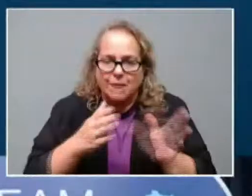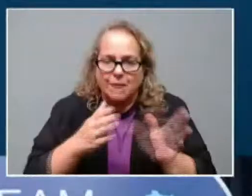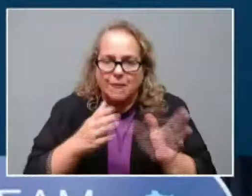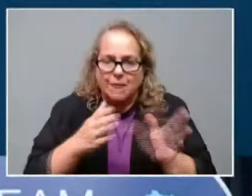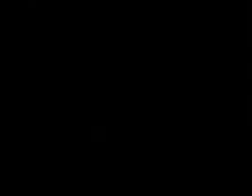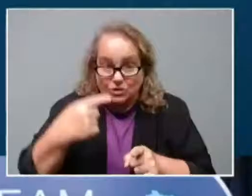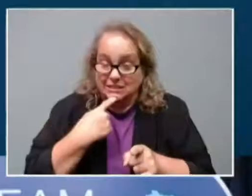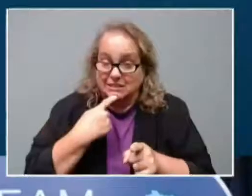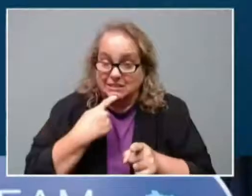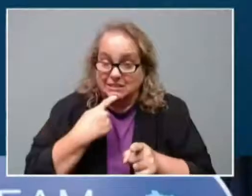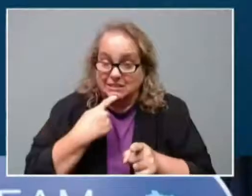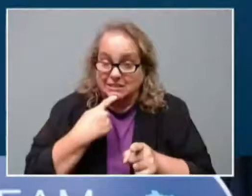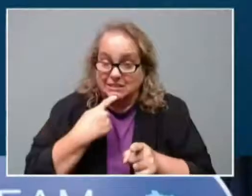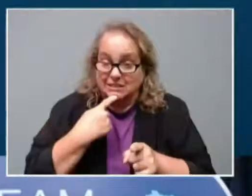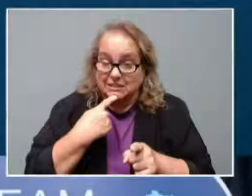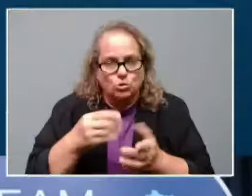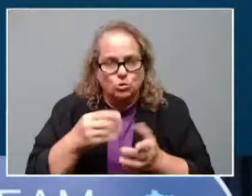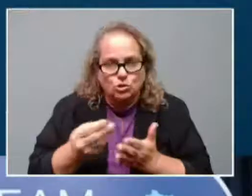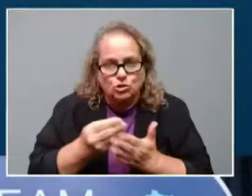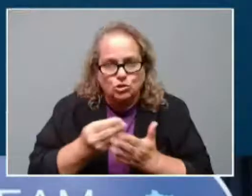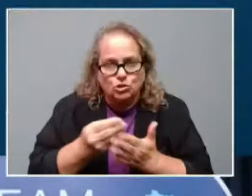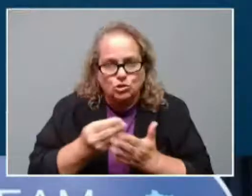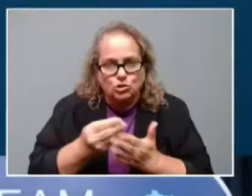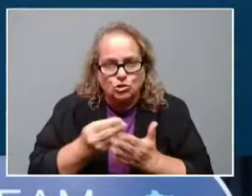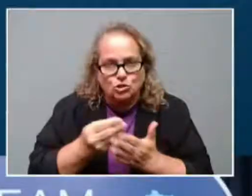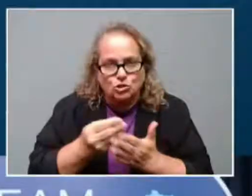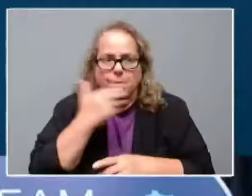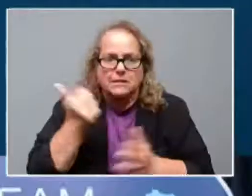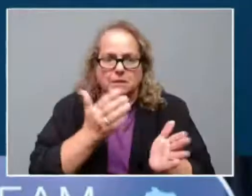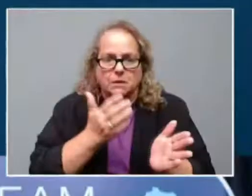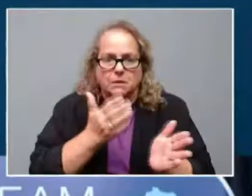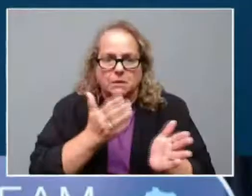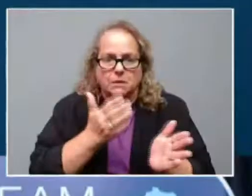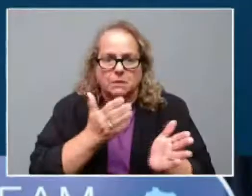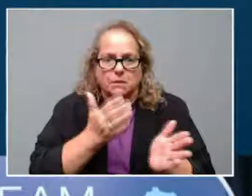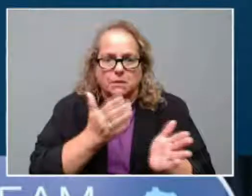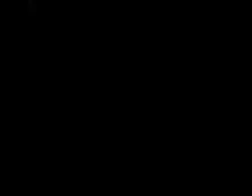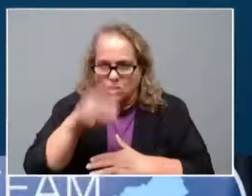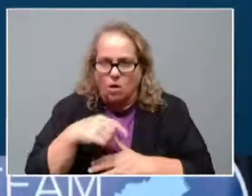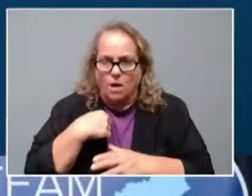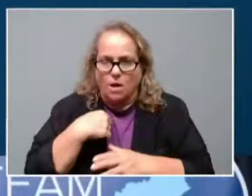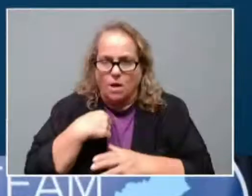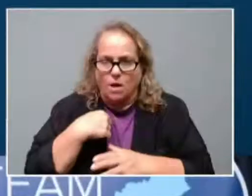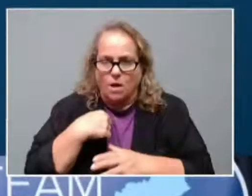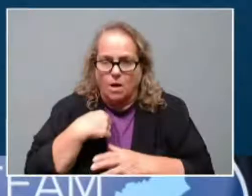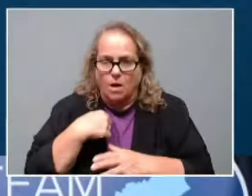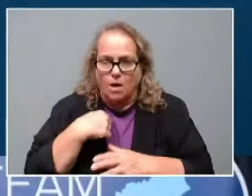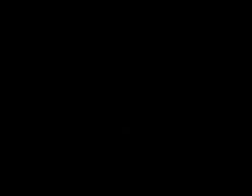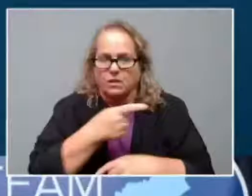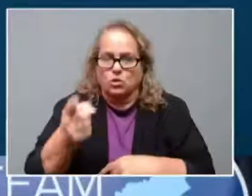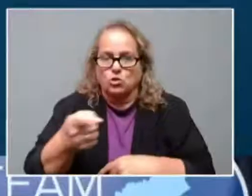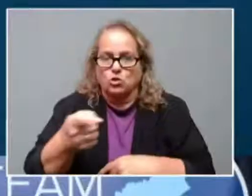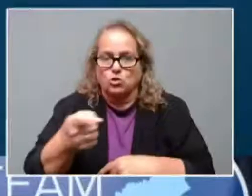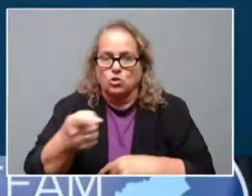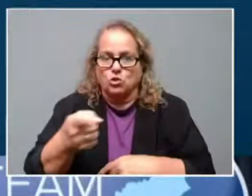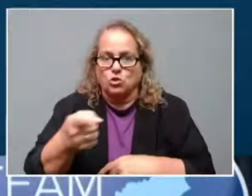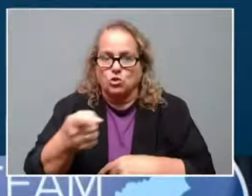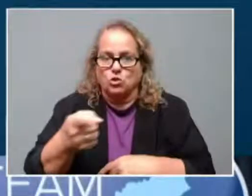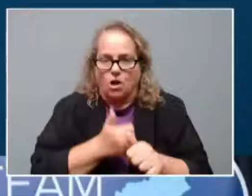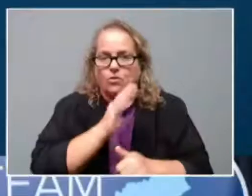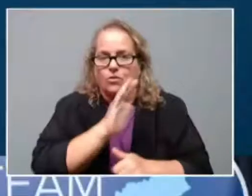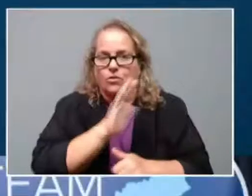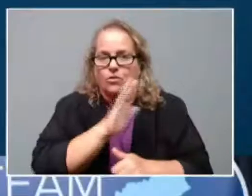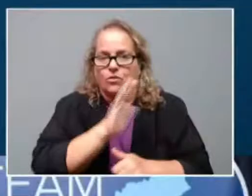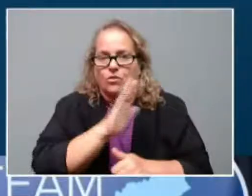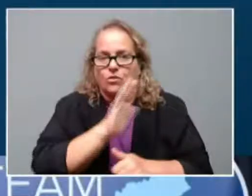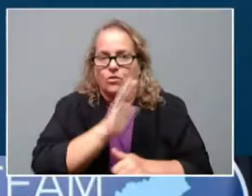need to shop around. So I know I'm quoting either Smokey Robinson or Captain Tennille, but we need to follow their advice. The